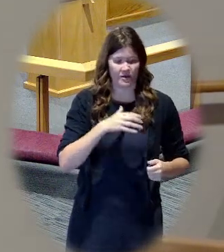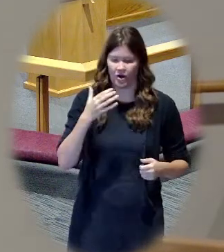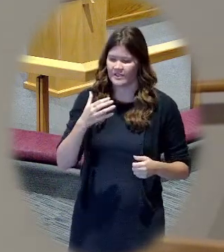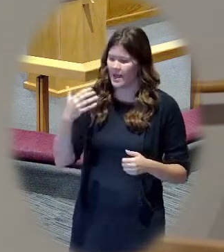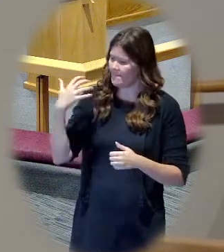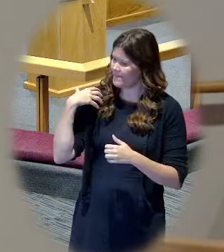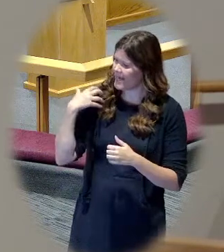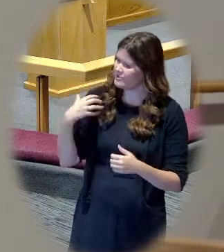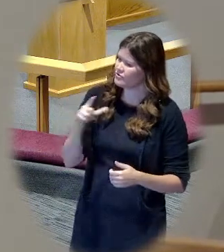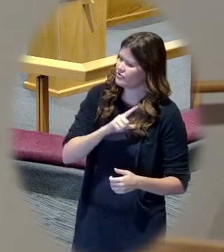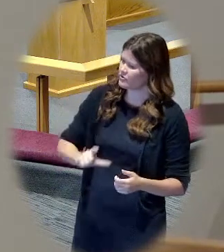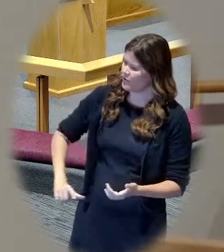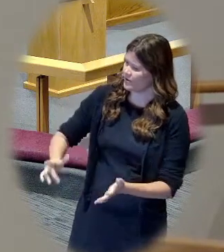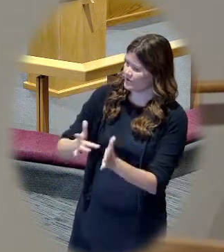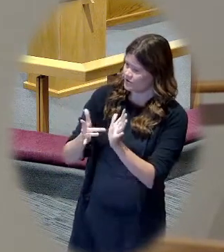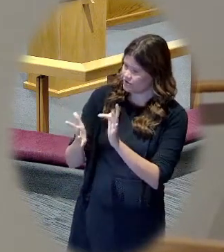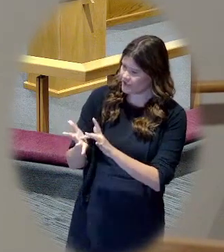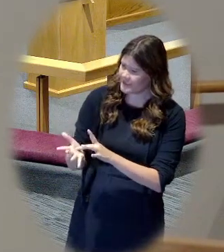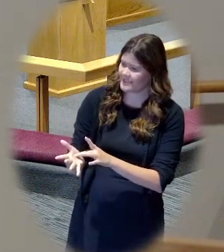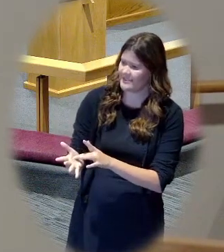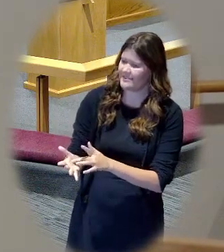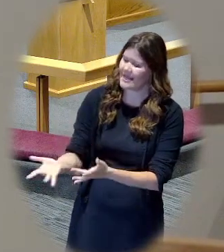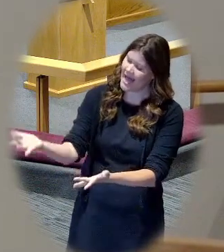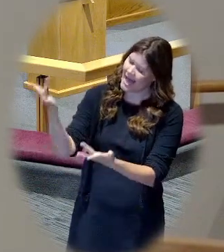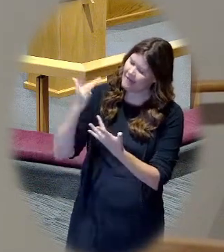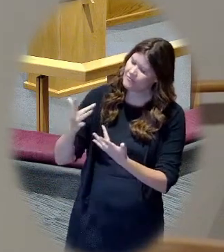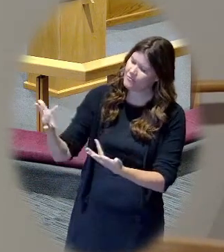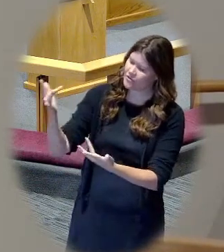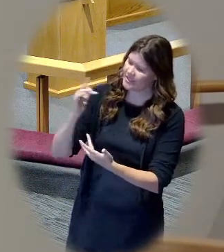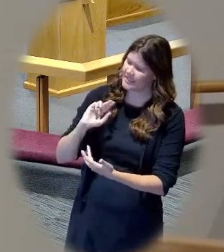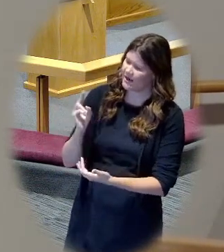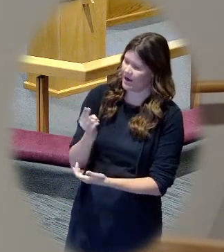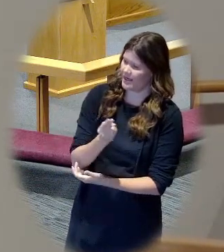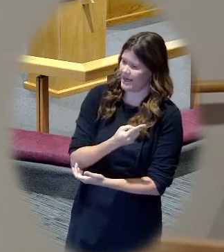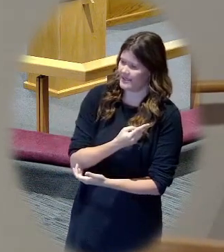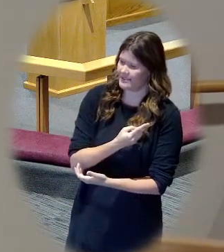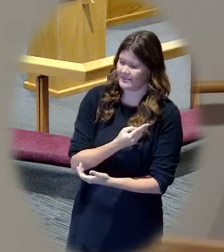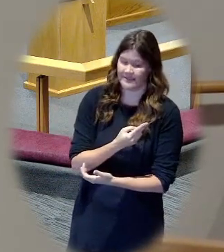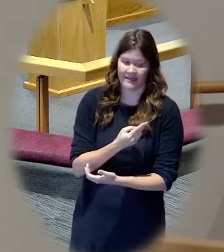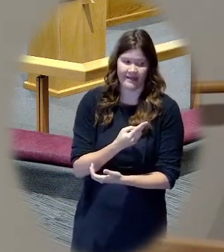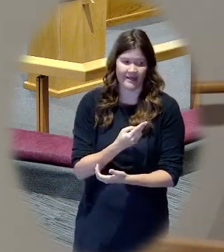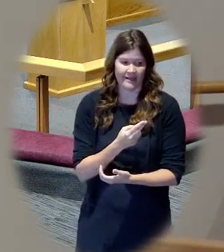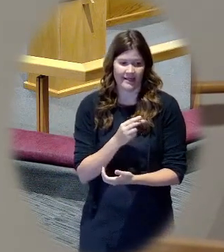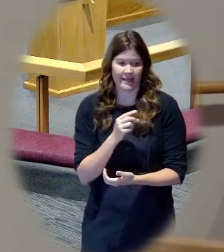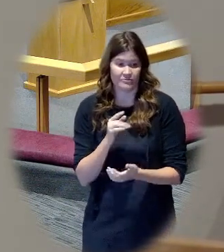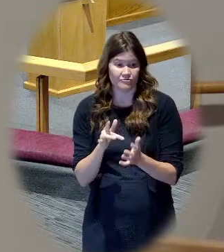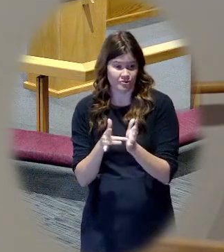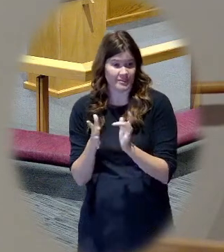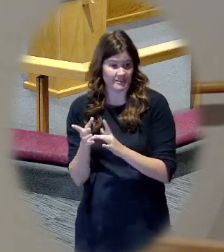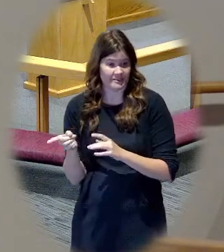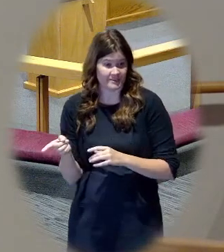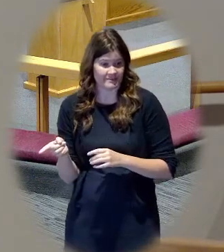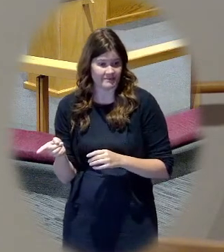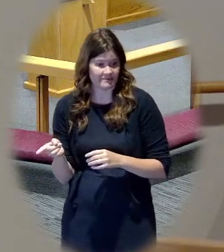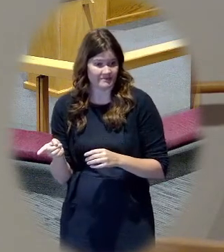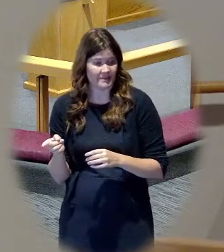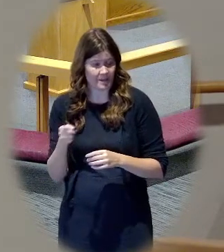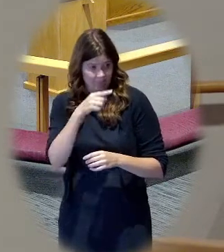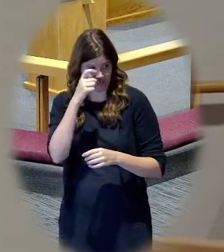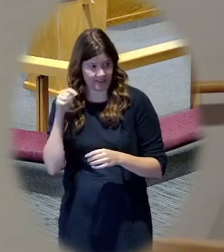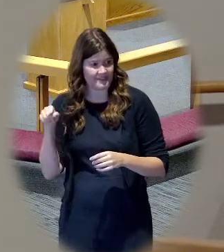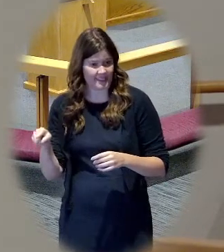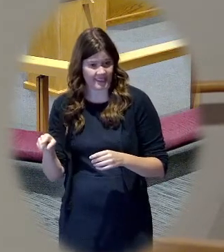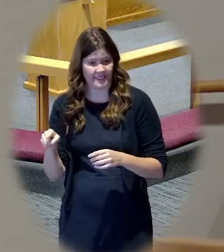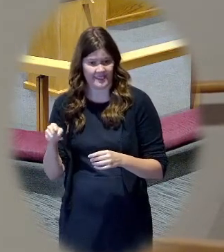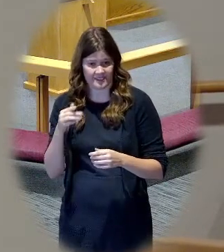"Master, Lord Jesus, have mercy on us." And of course, Jesus, because he is